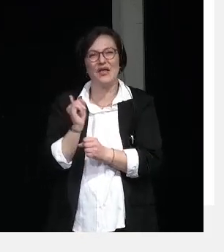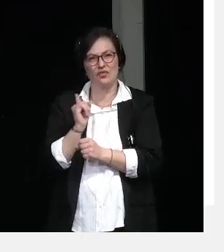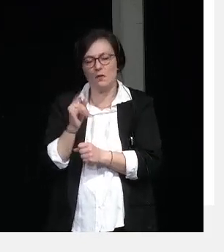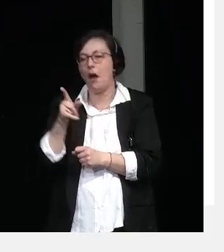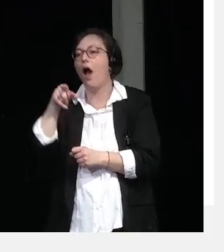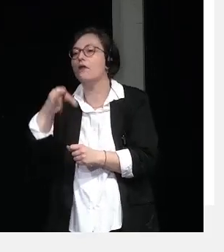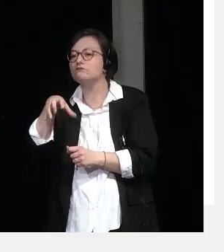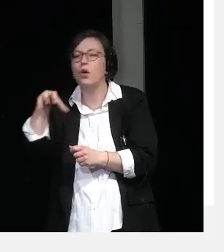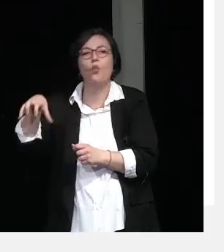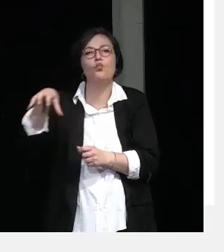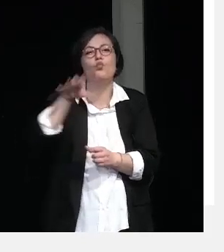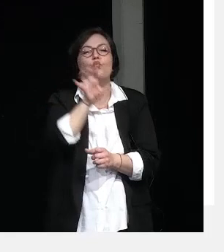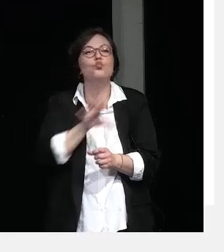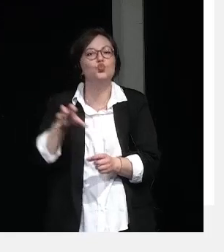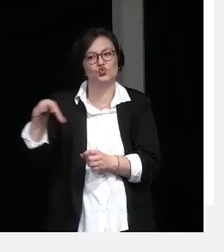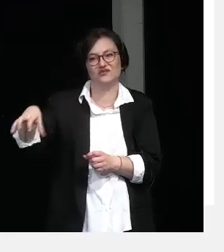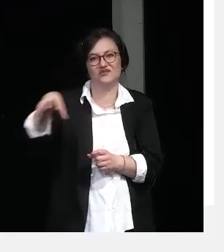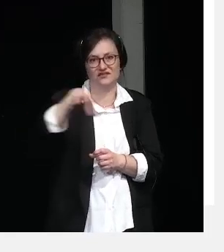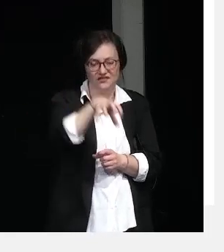assess what you are doing.